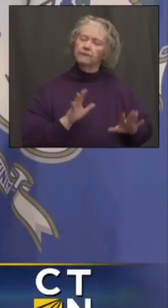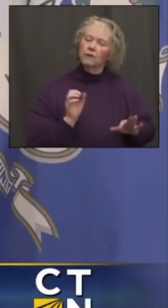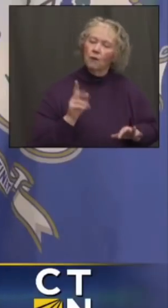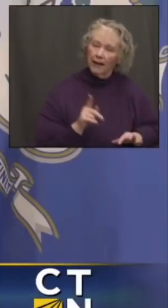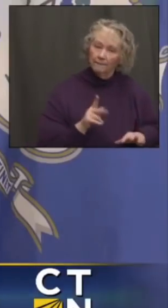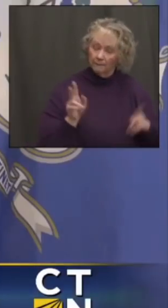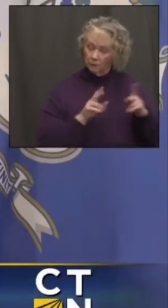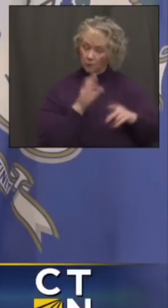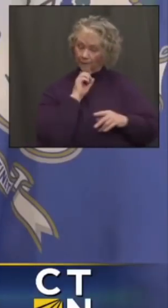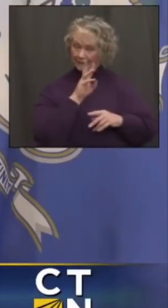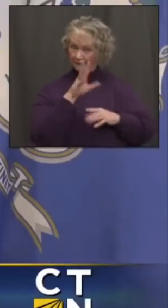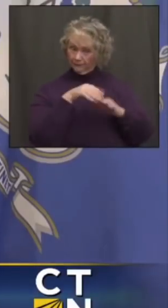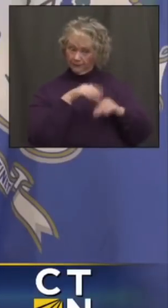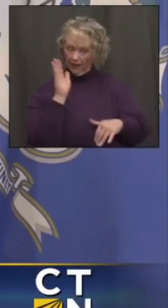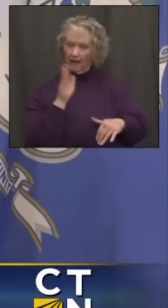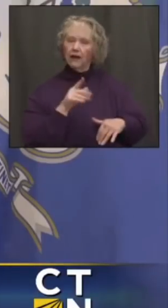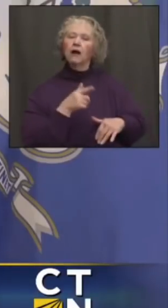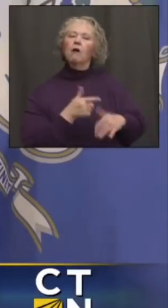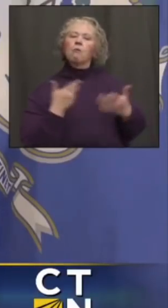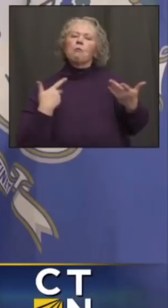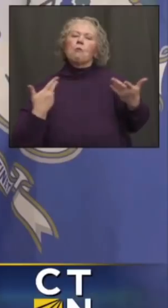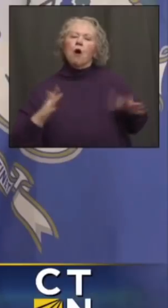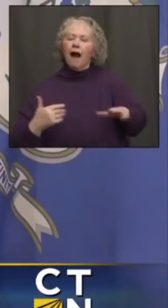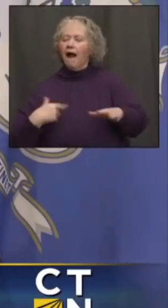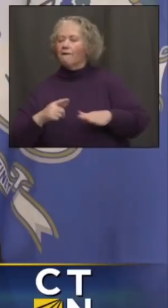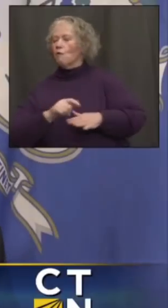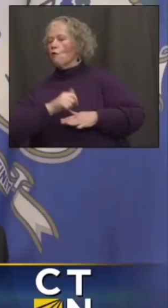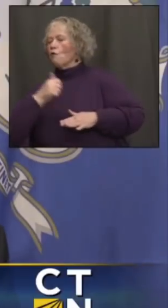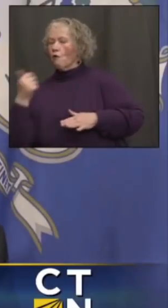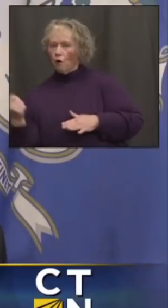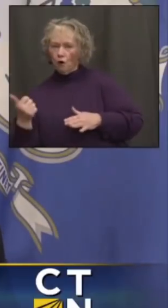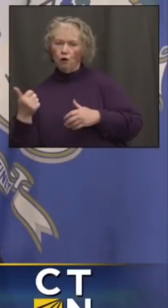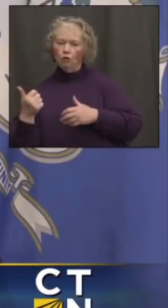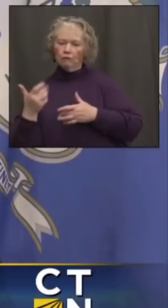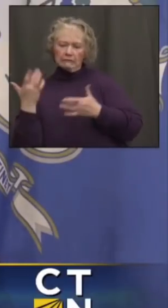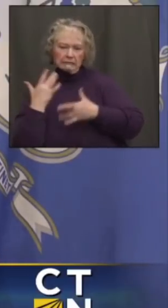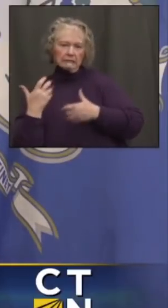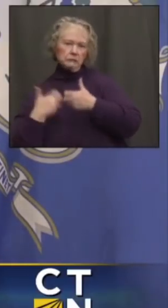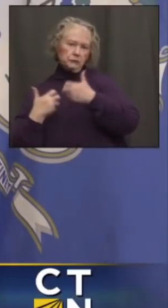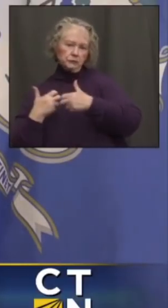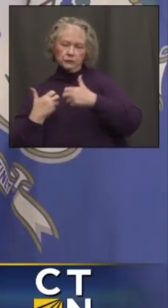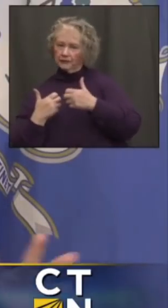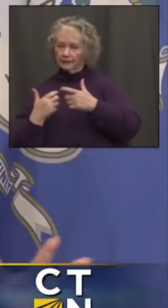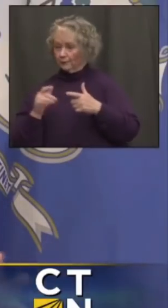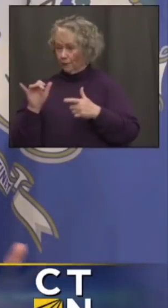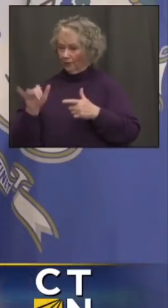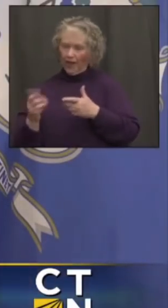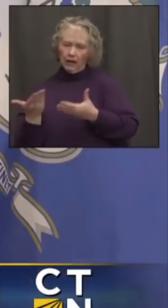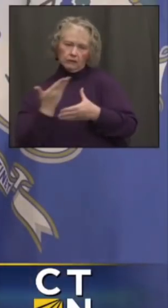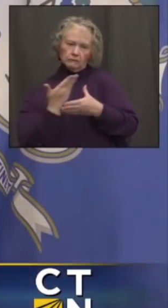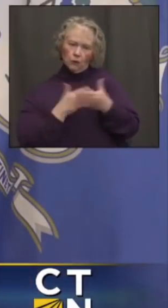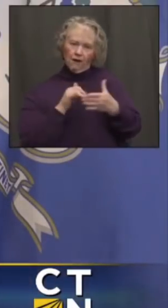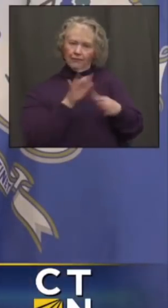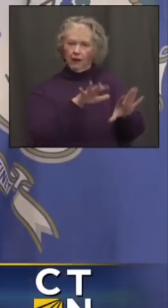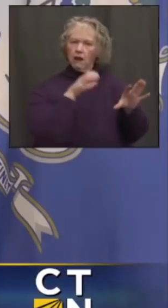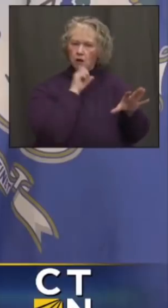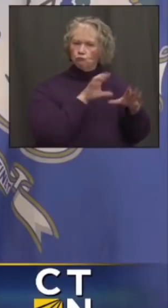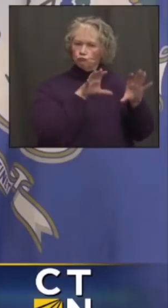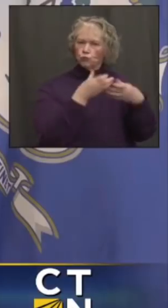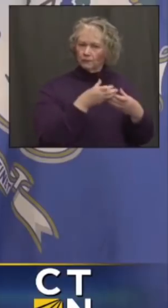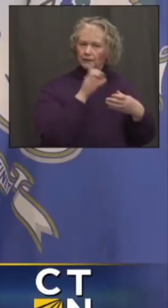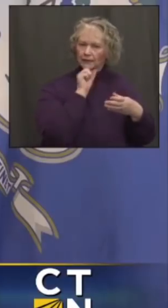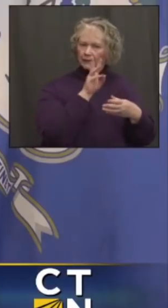pre-existing conditions, and then they would have a doctor reaching out to them. Yeah, let me start and then pass that over to Josh or Deirdre.